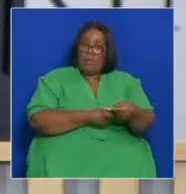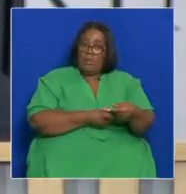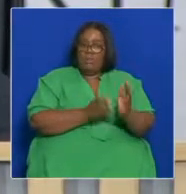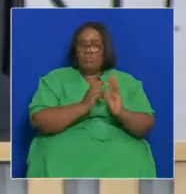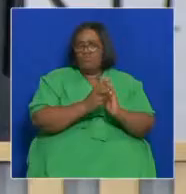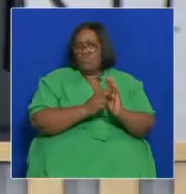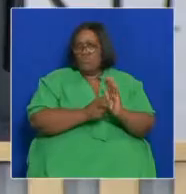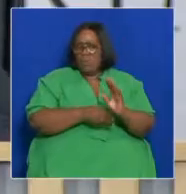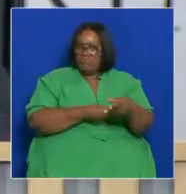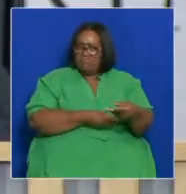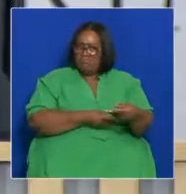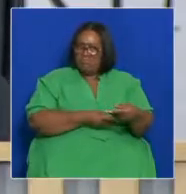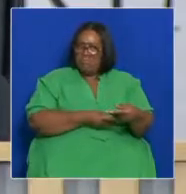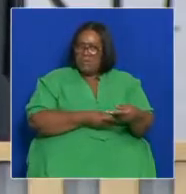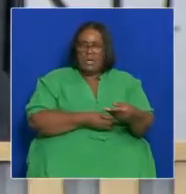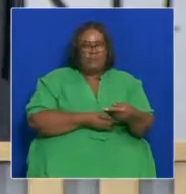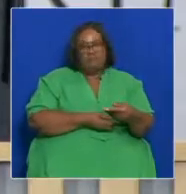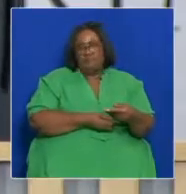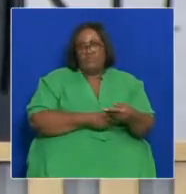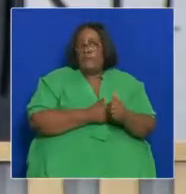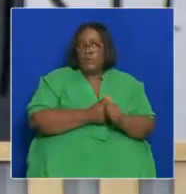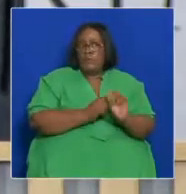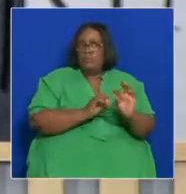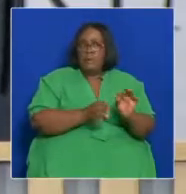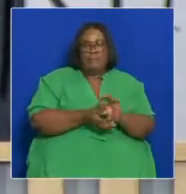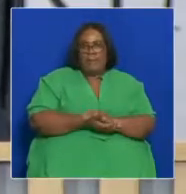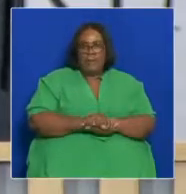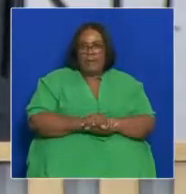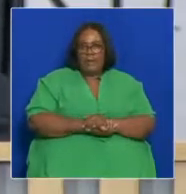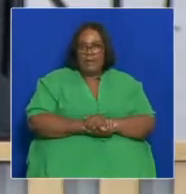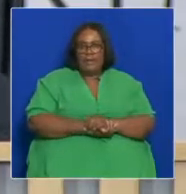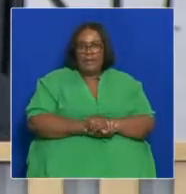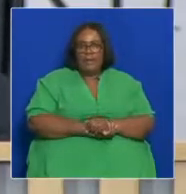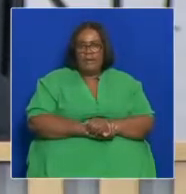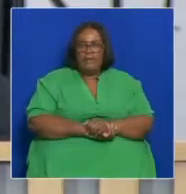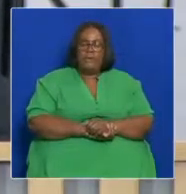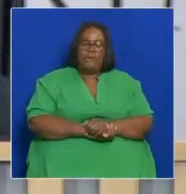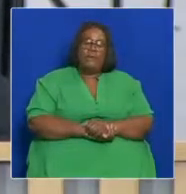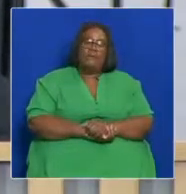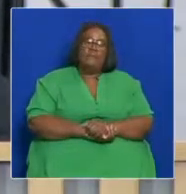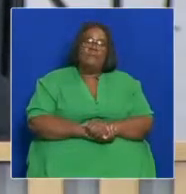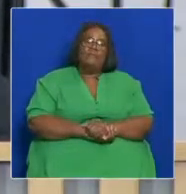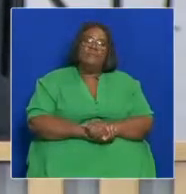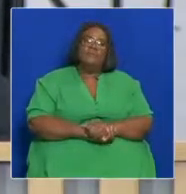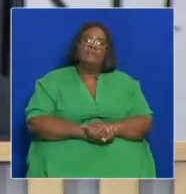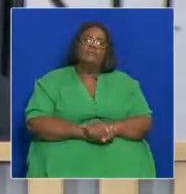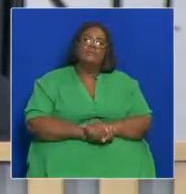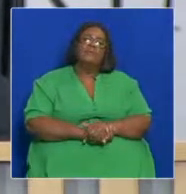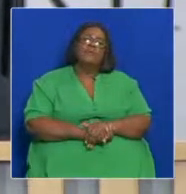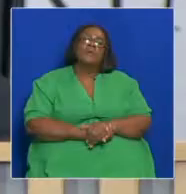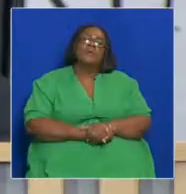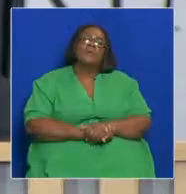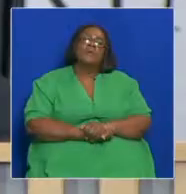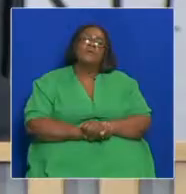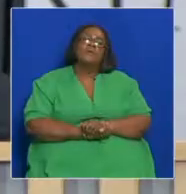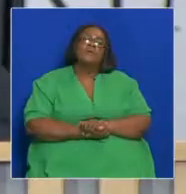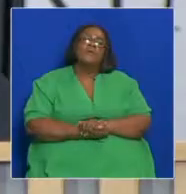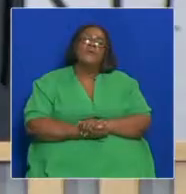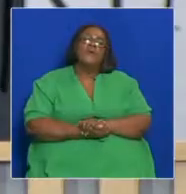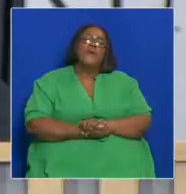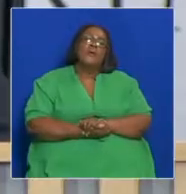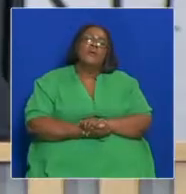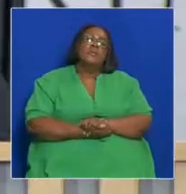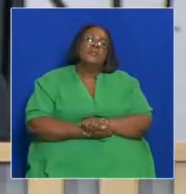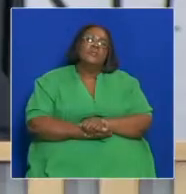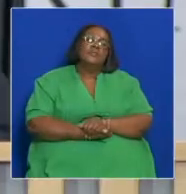is what the reality was, as you know, my previous explanation had explained